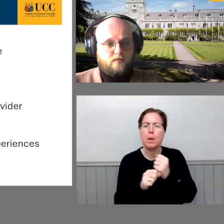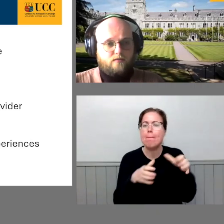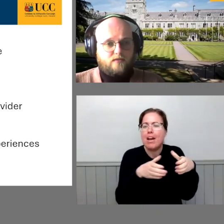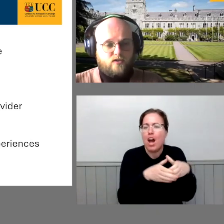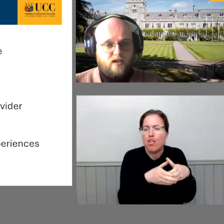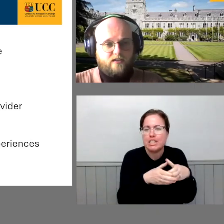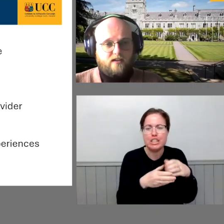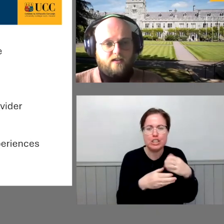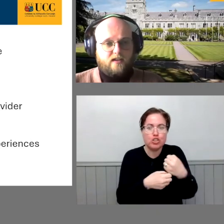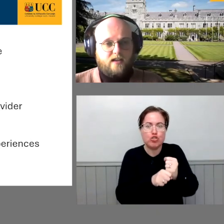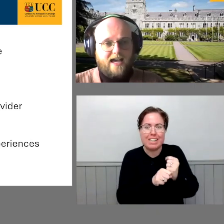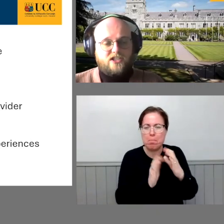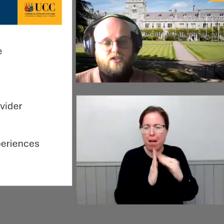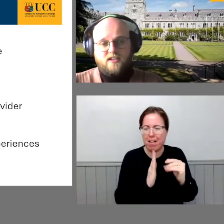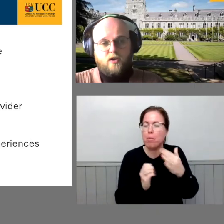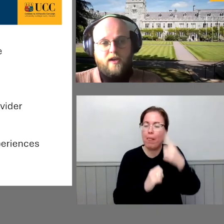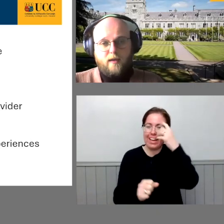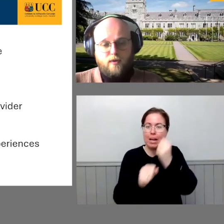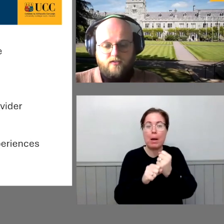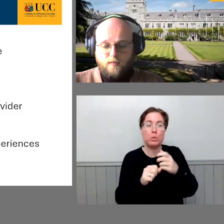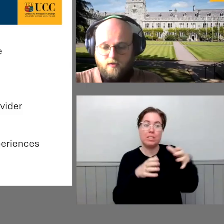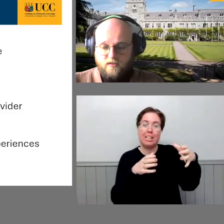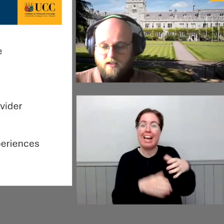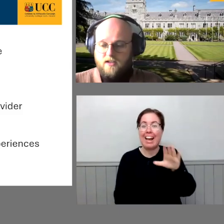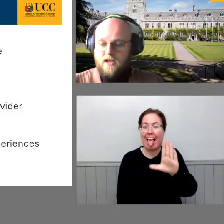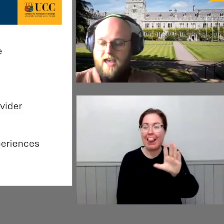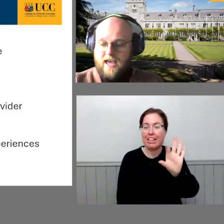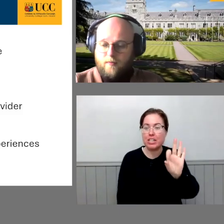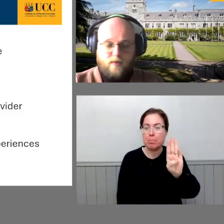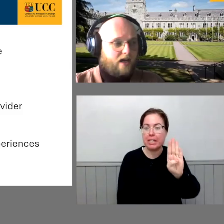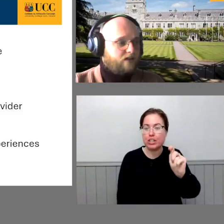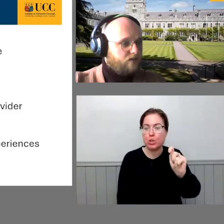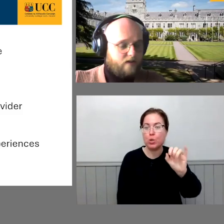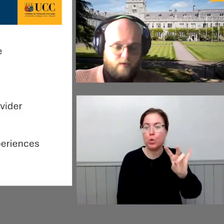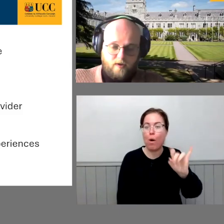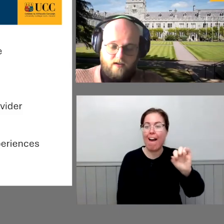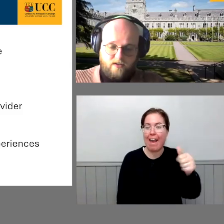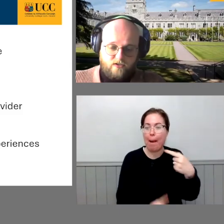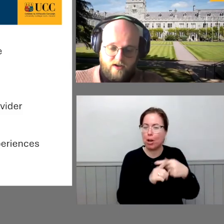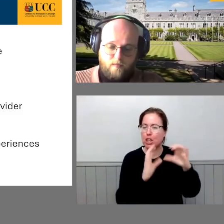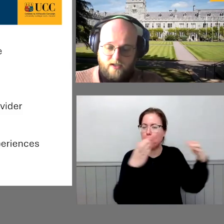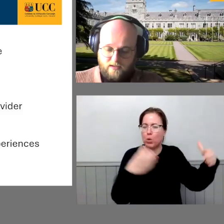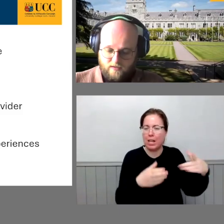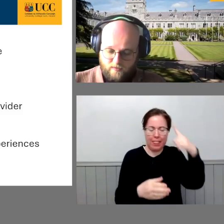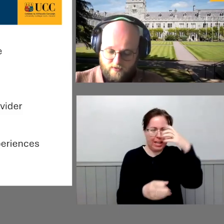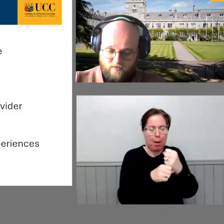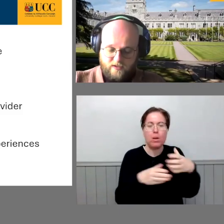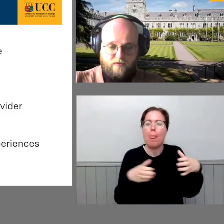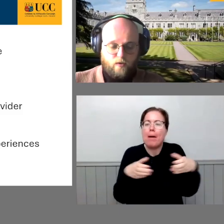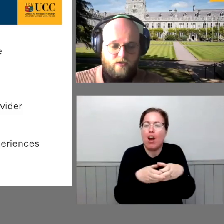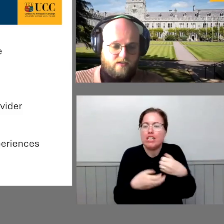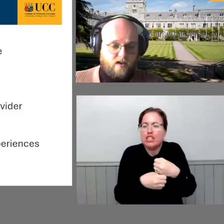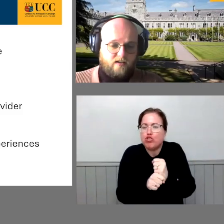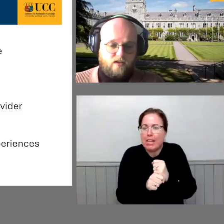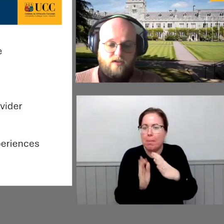when we're contextualizing it in the LGBTQIA plus community. And I suppose the minority stress model